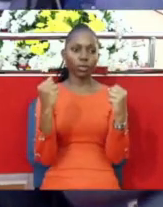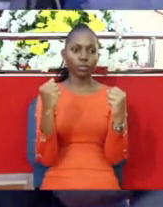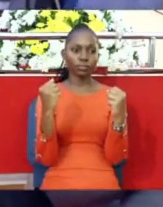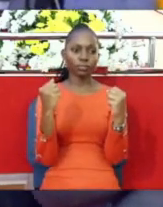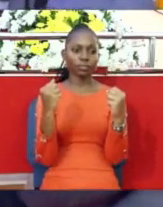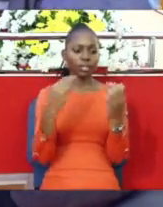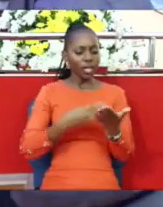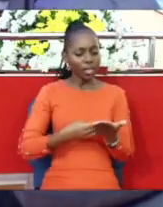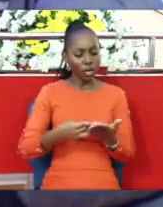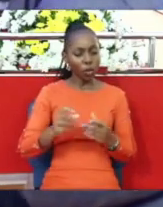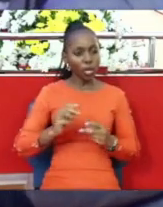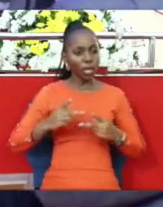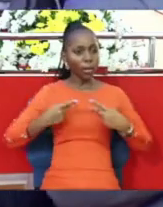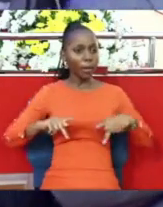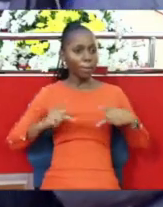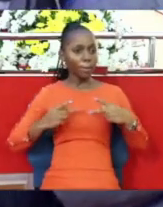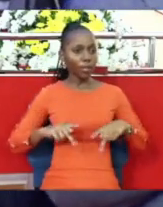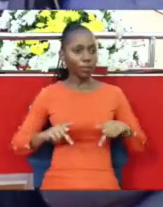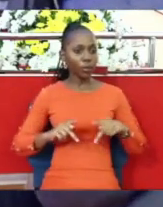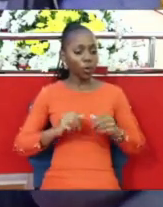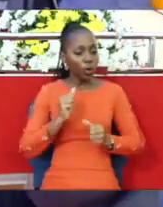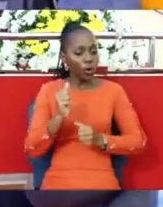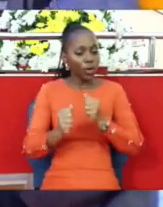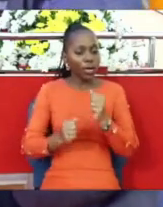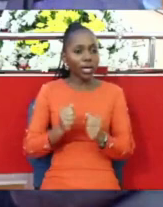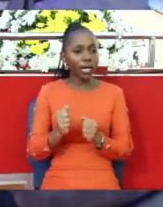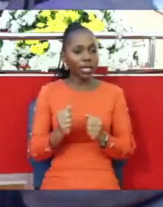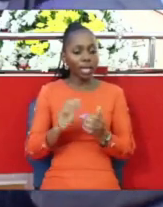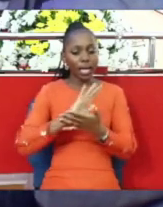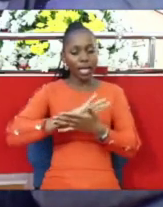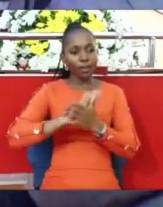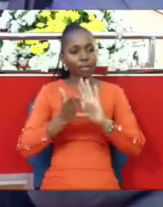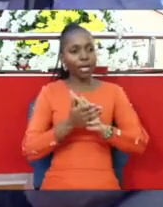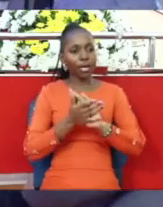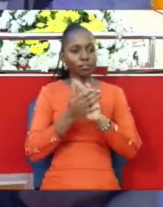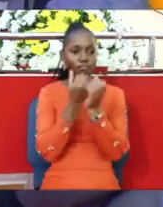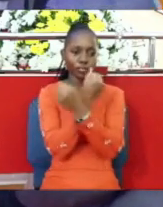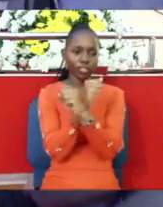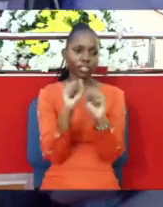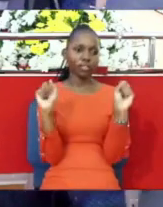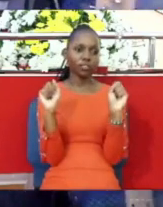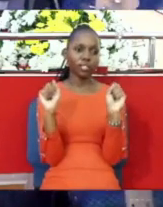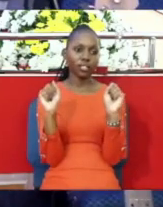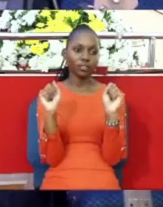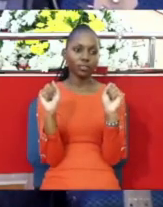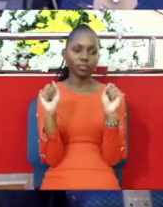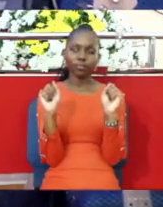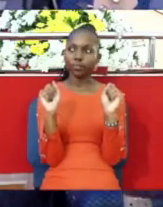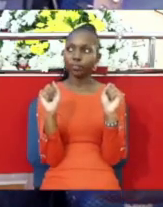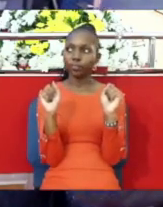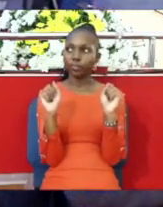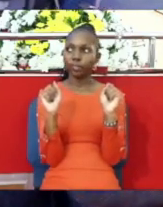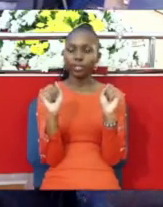imara. The righteous run into it, wenye haki wataikimbilia, and they are saved. Na wataweza kuokolewa. And I want to tell you this. Na ningetaka nikwambie haya. The